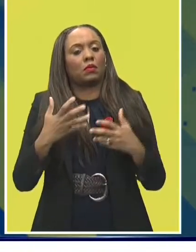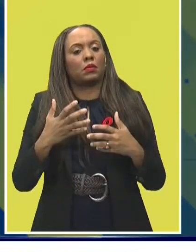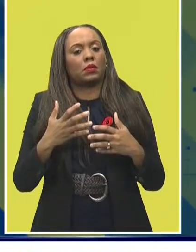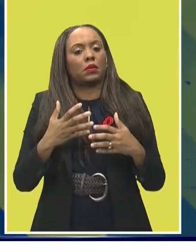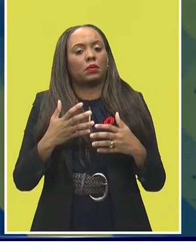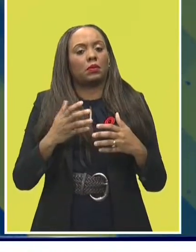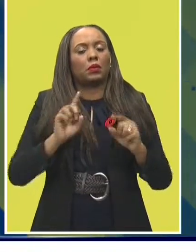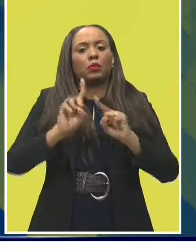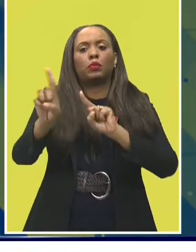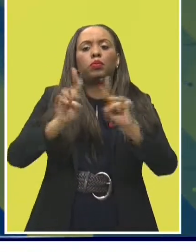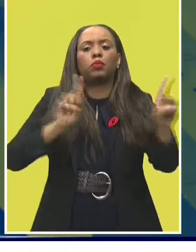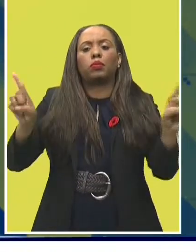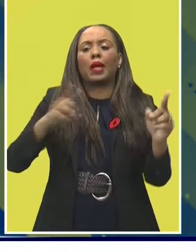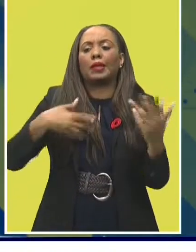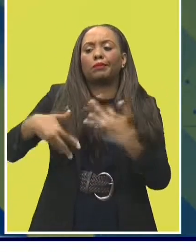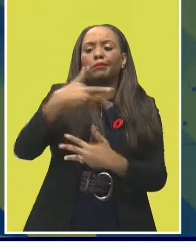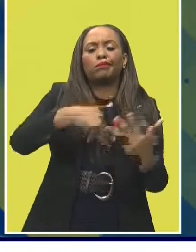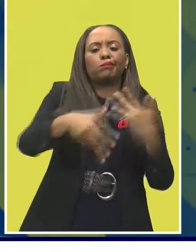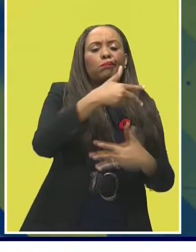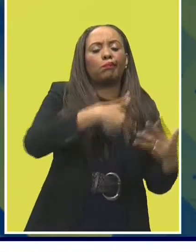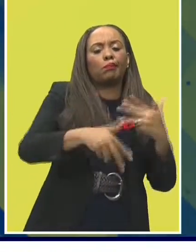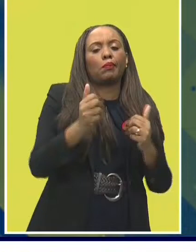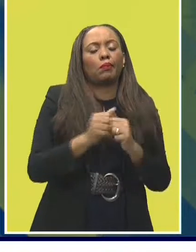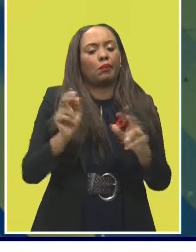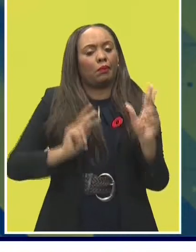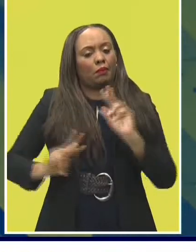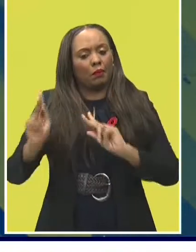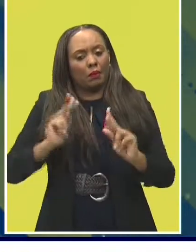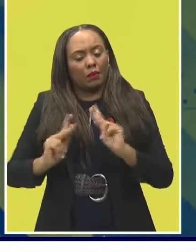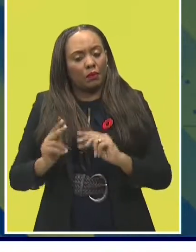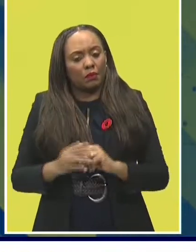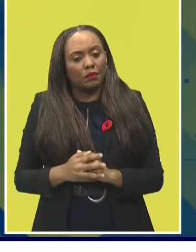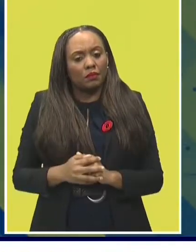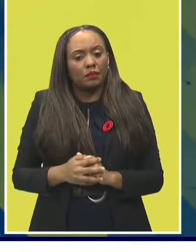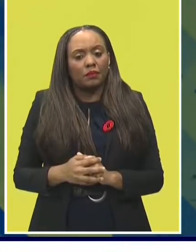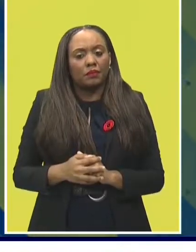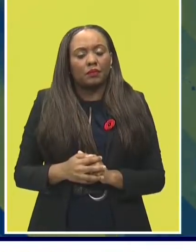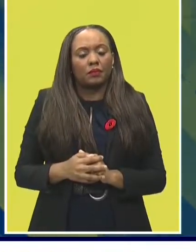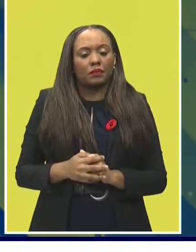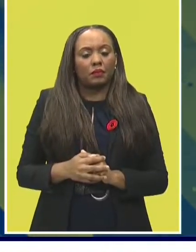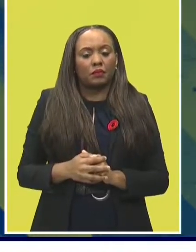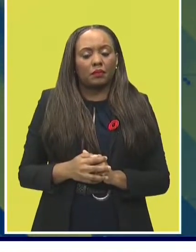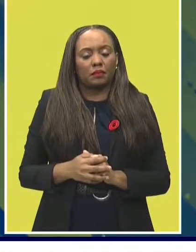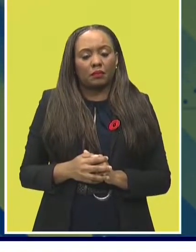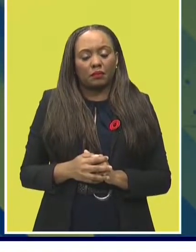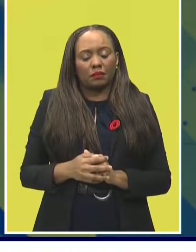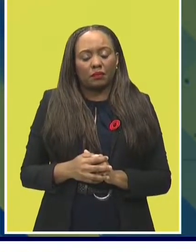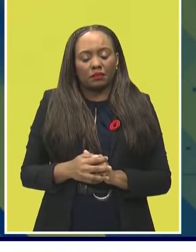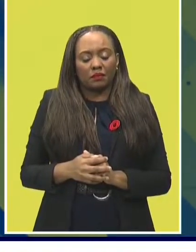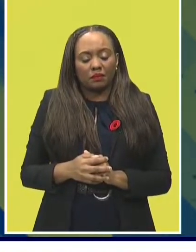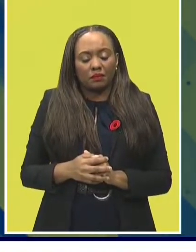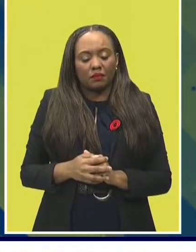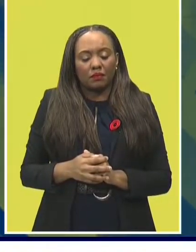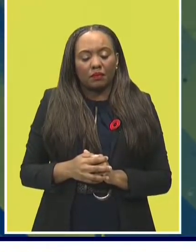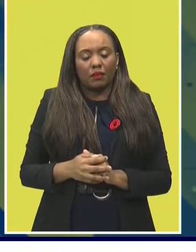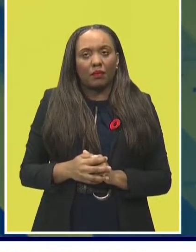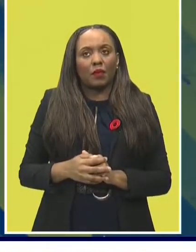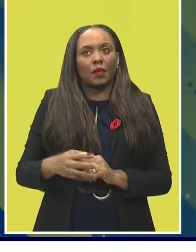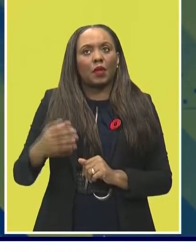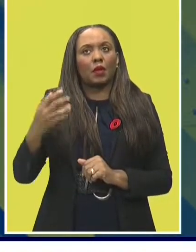and re-engaging with some of our partners from perhaps that over the years and perhaps we might have neglected just a little